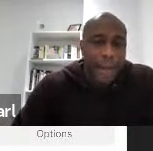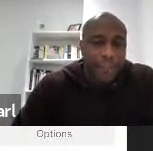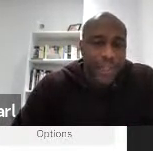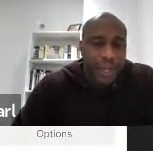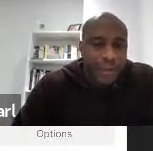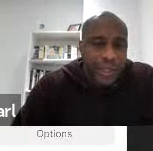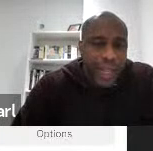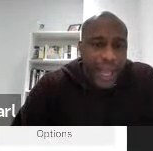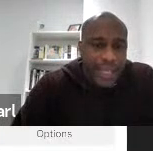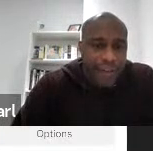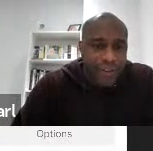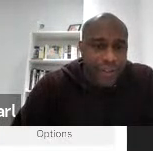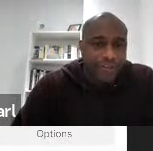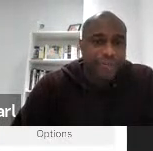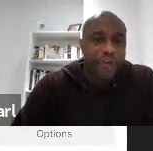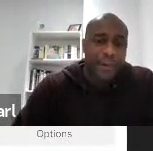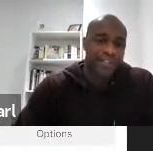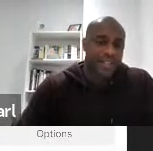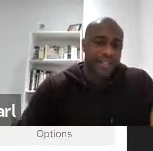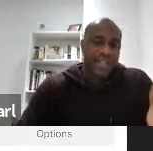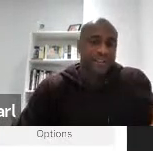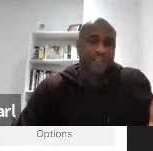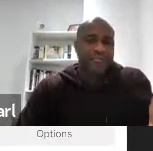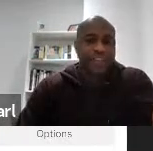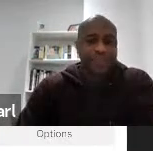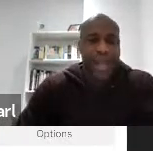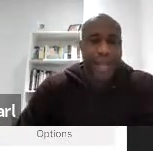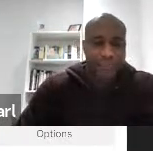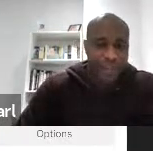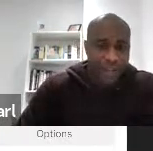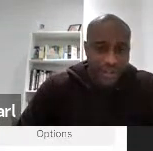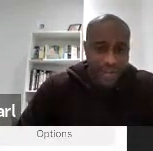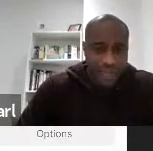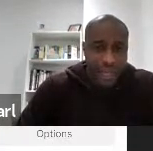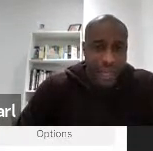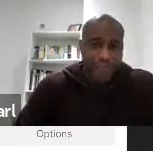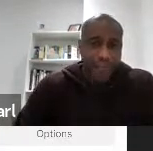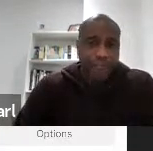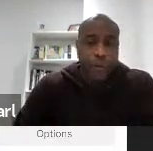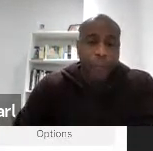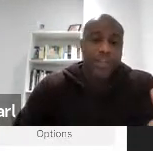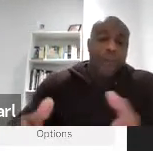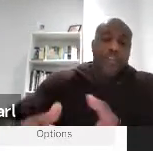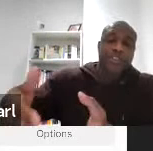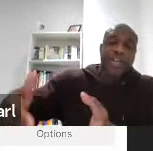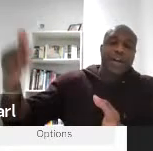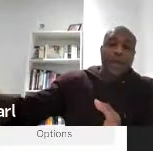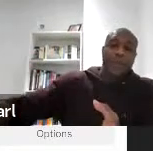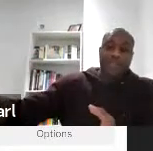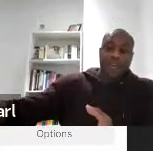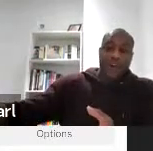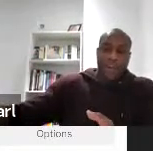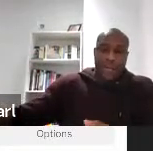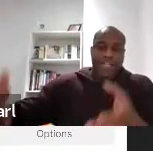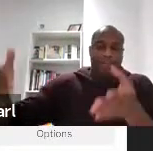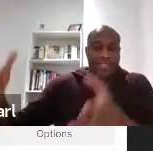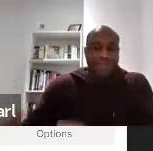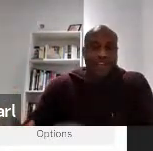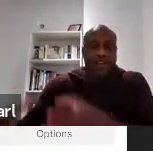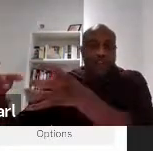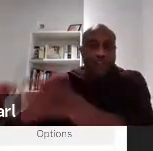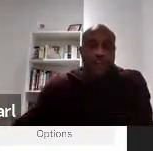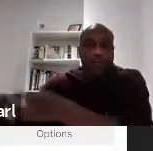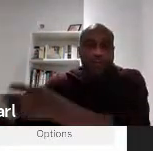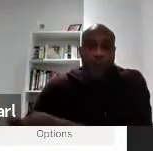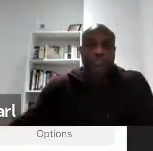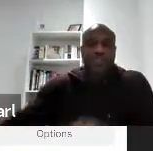to look at having a form button so they can leave their own feedback, you know? So I can have a form, which then opens up a